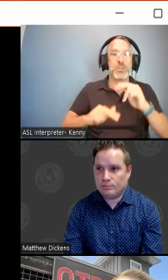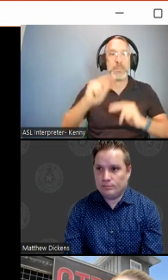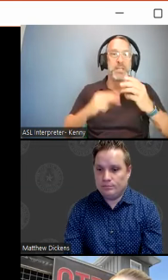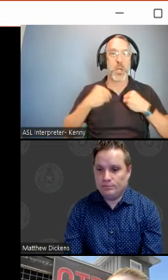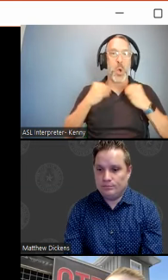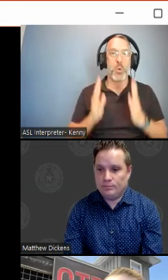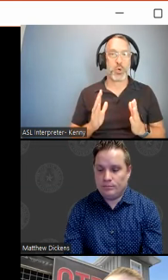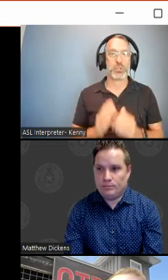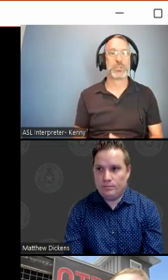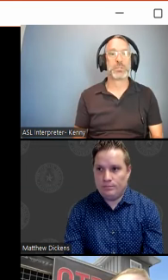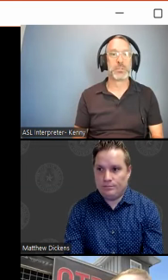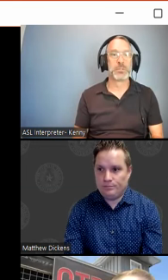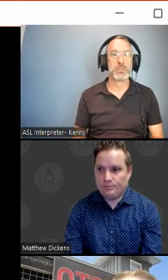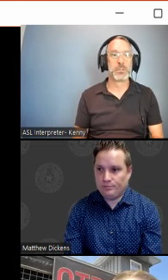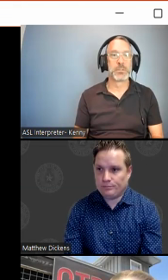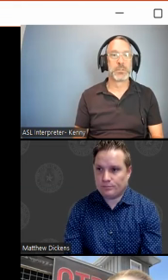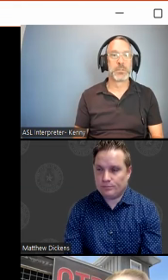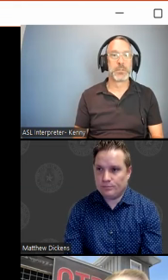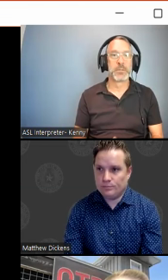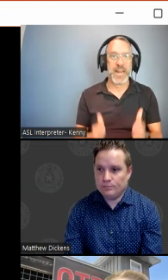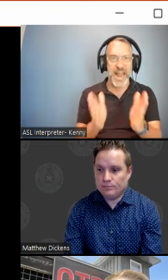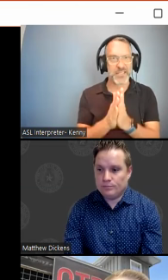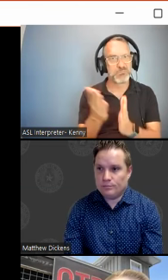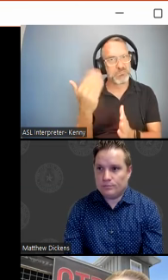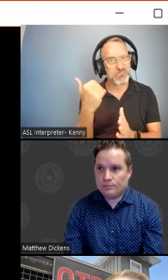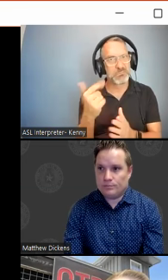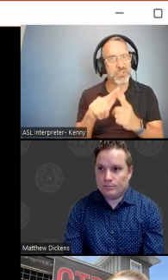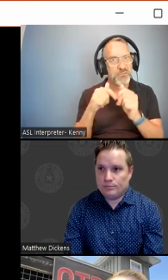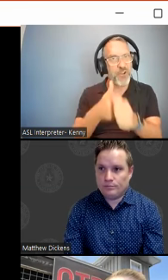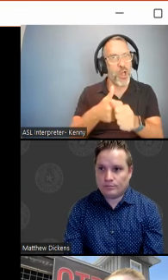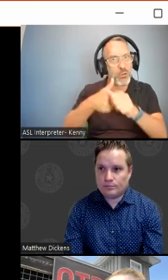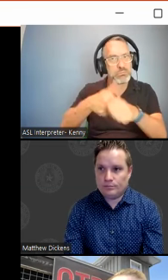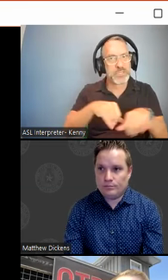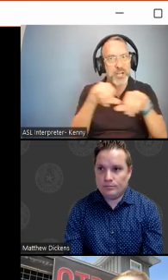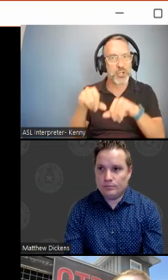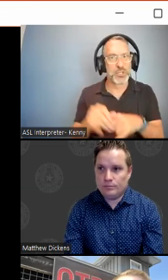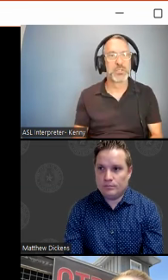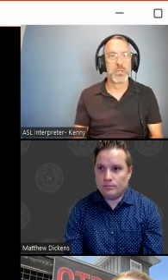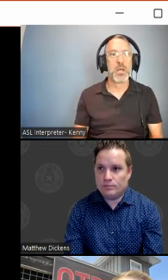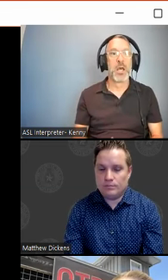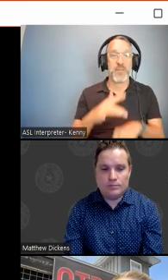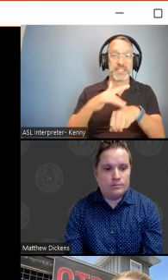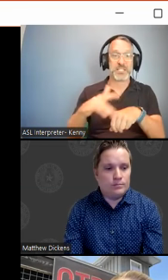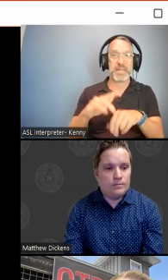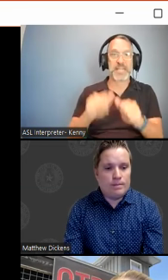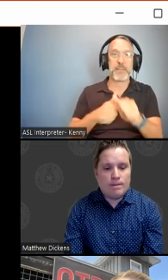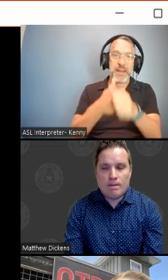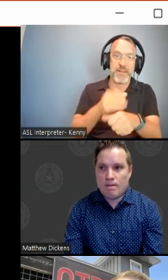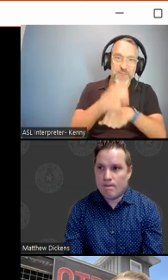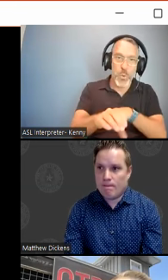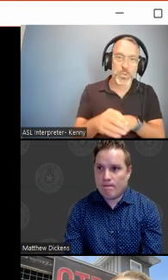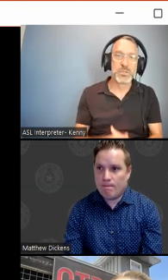owners that asks them to come back into compliance. So that way that space can be enforced and can be